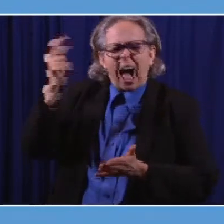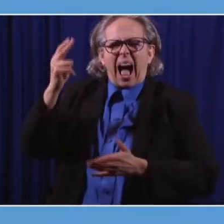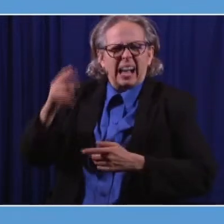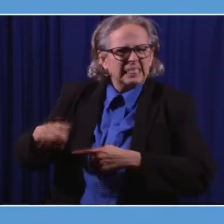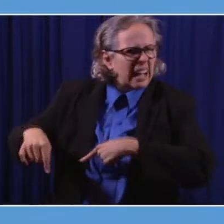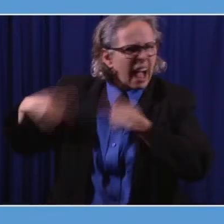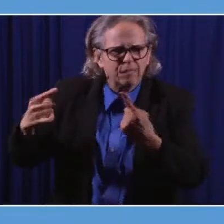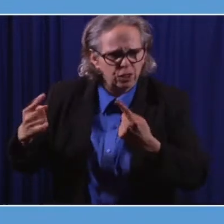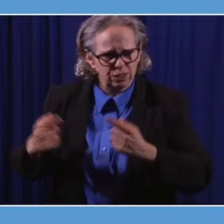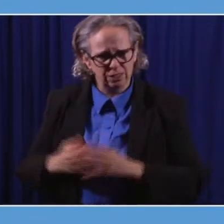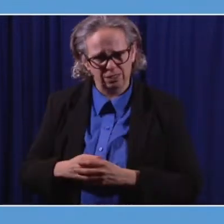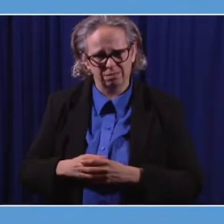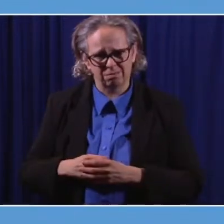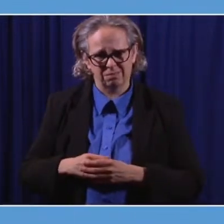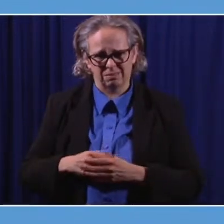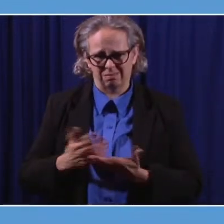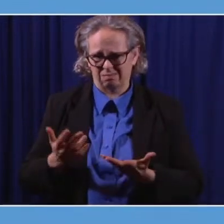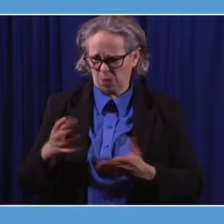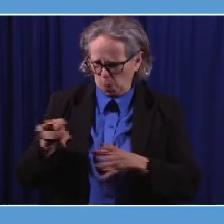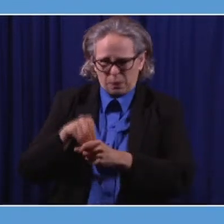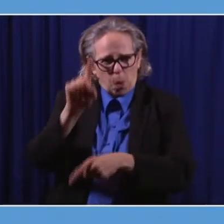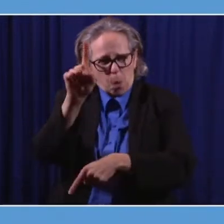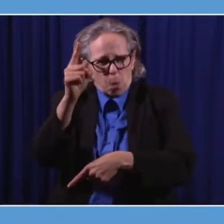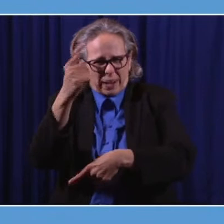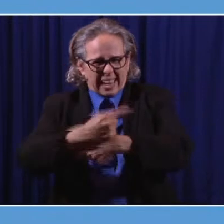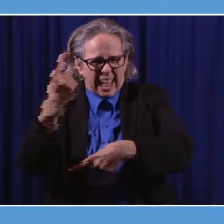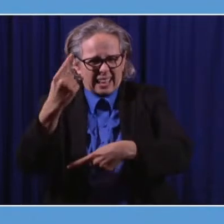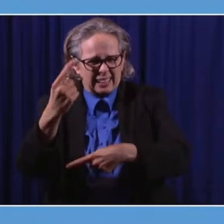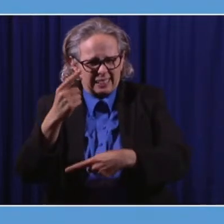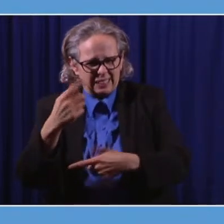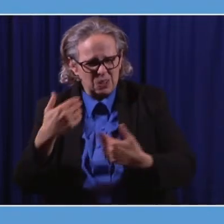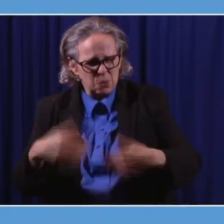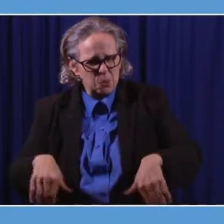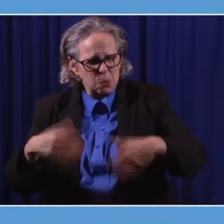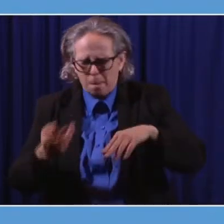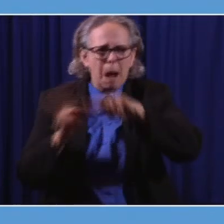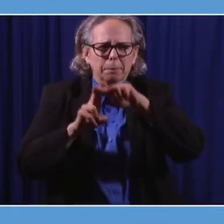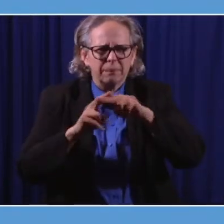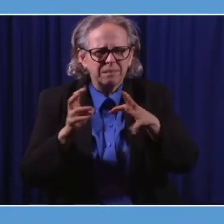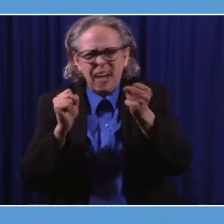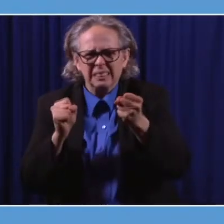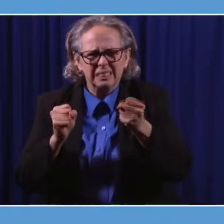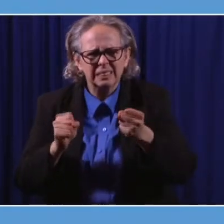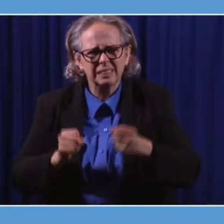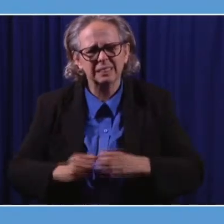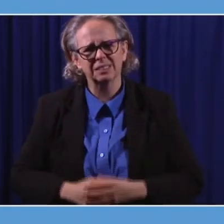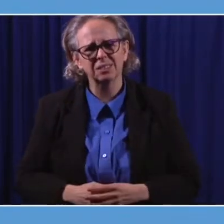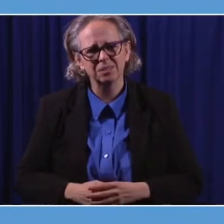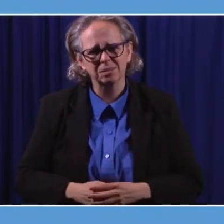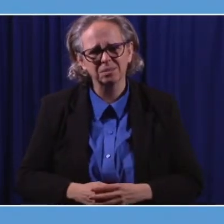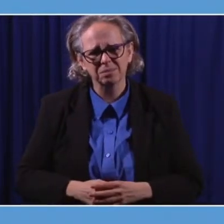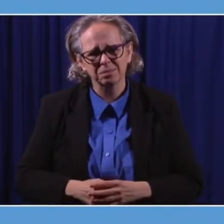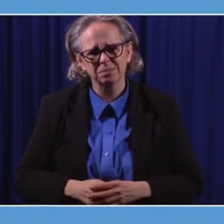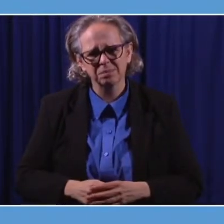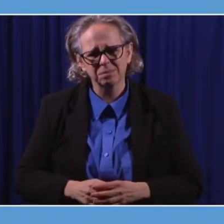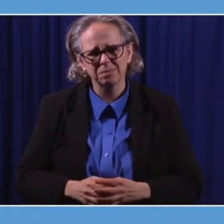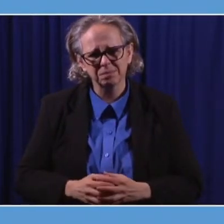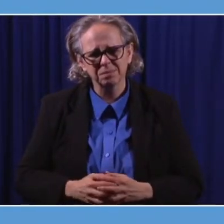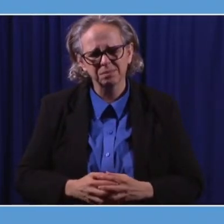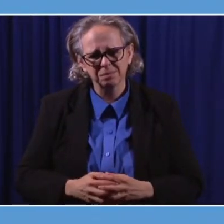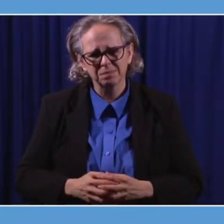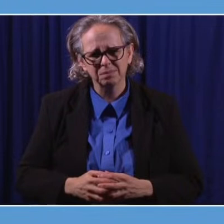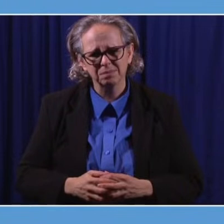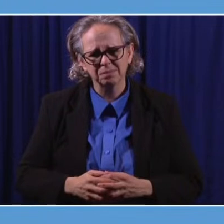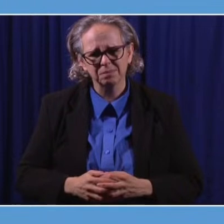day since this started in Ohio 7.5 months ago. The